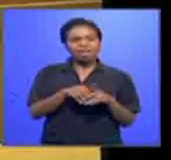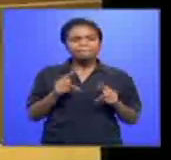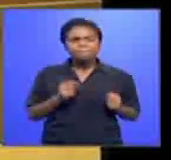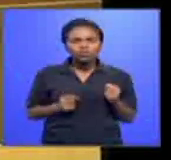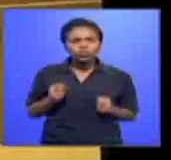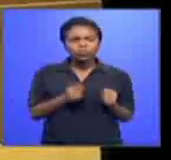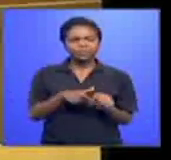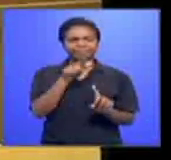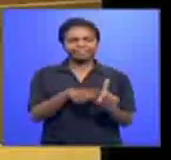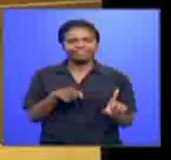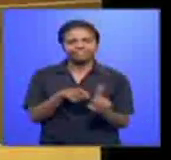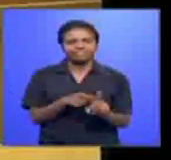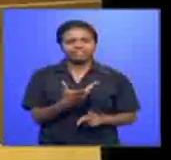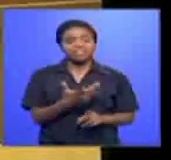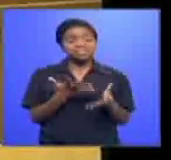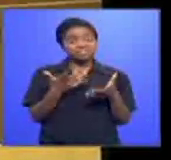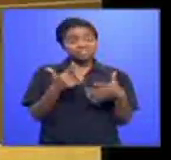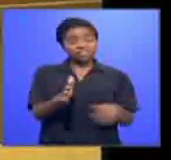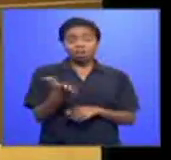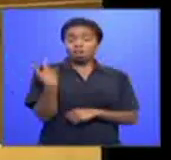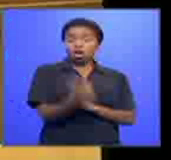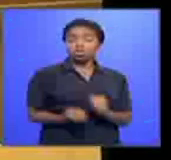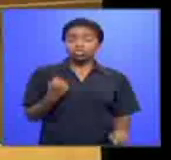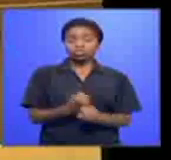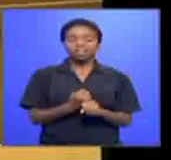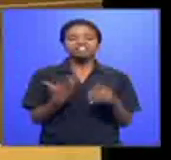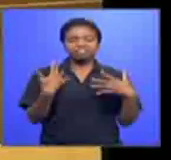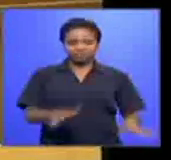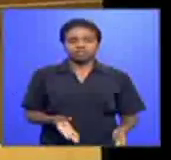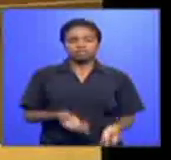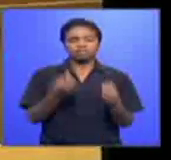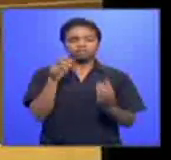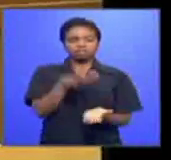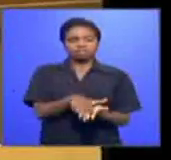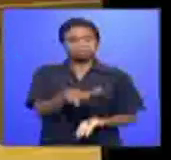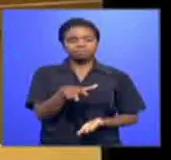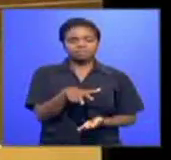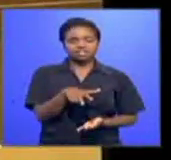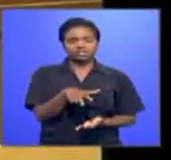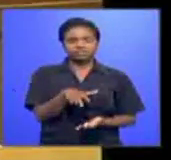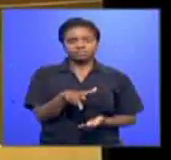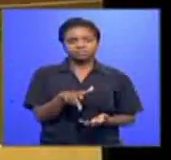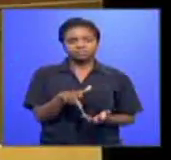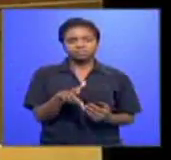the National Assembly last year and is now at the National Council of Provinces.